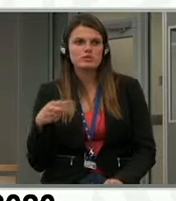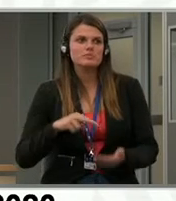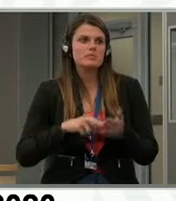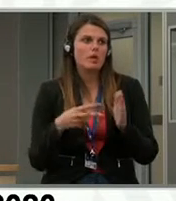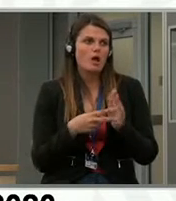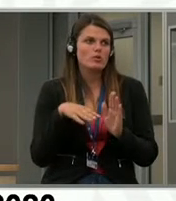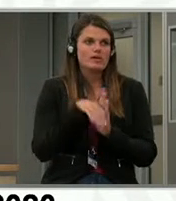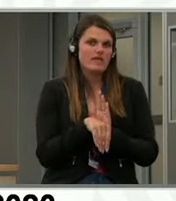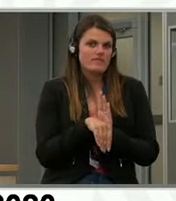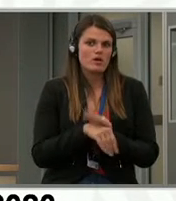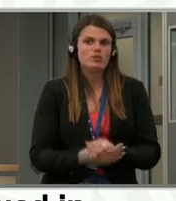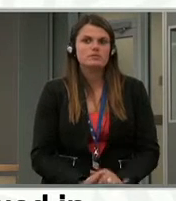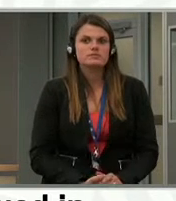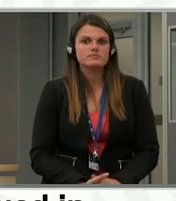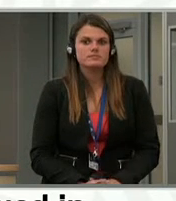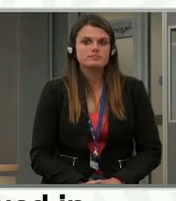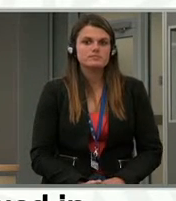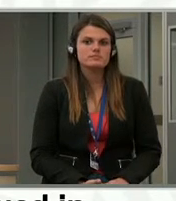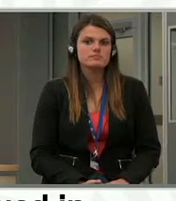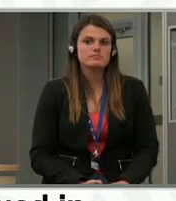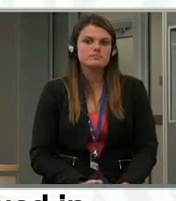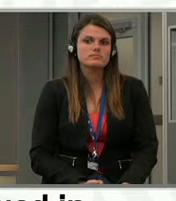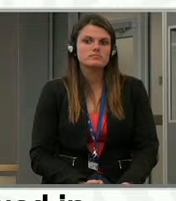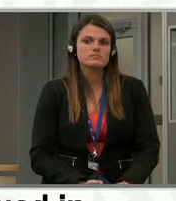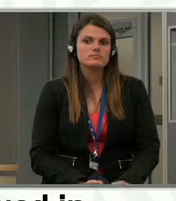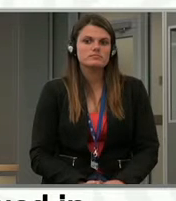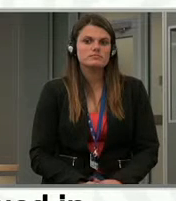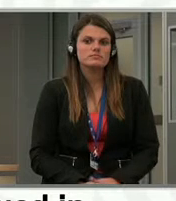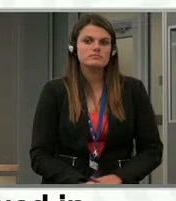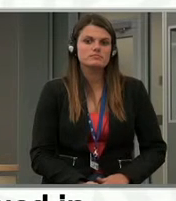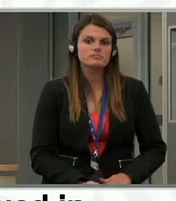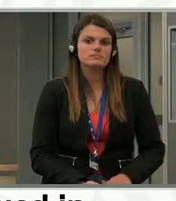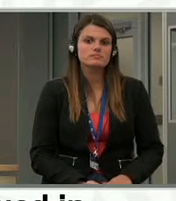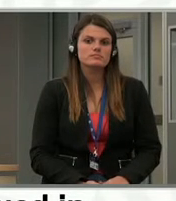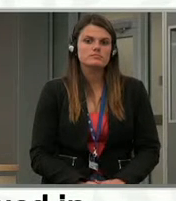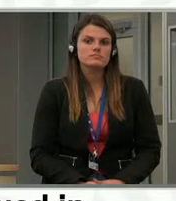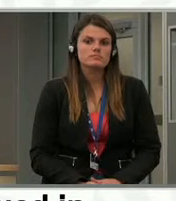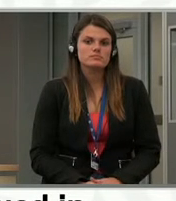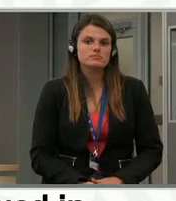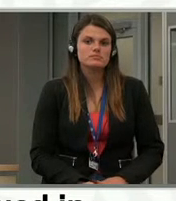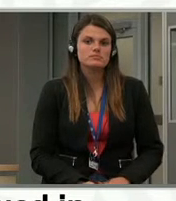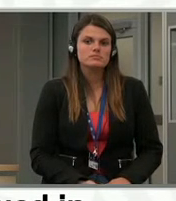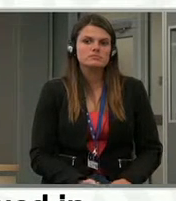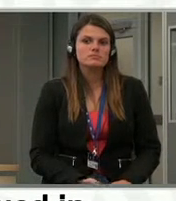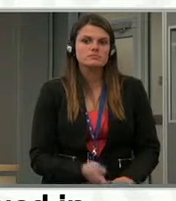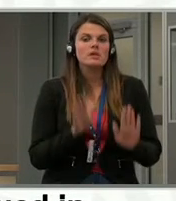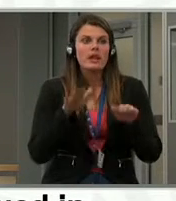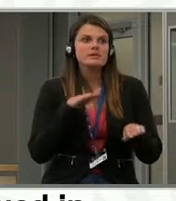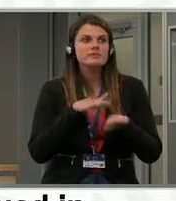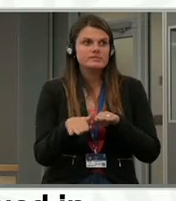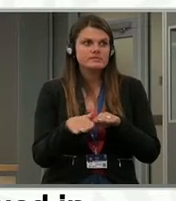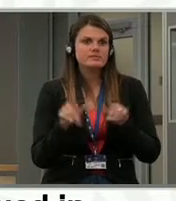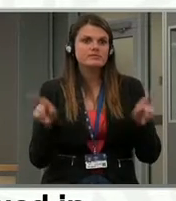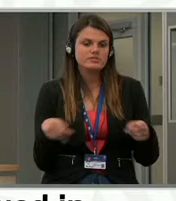of the EFSI funds. An European plan for growth must in fact address the challenge of achieving economic recovery